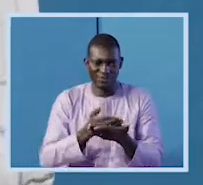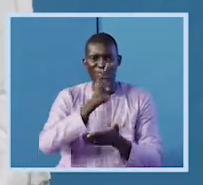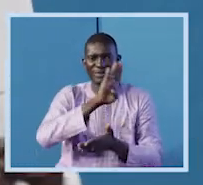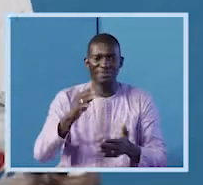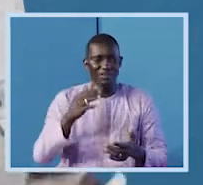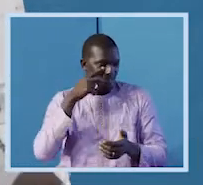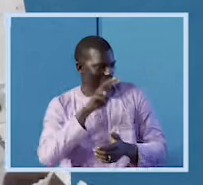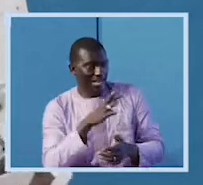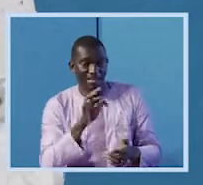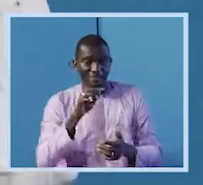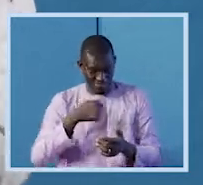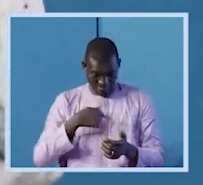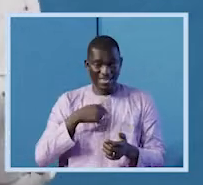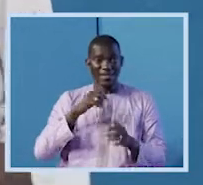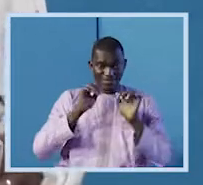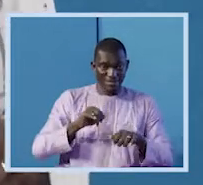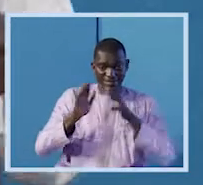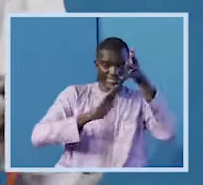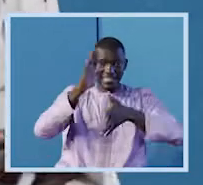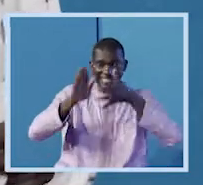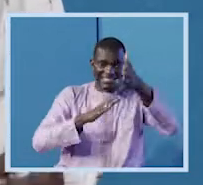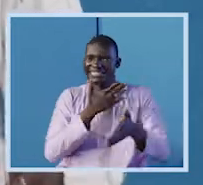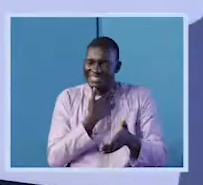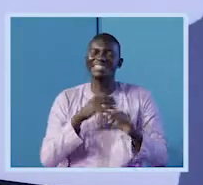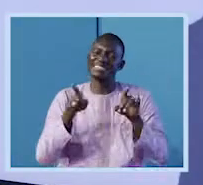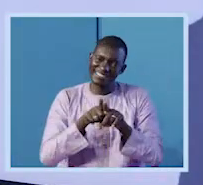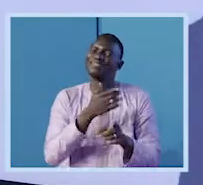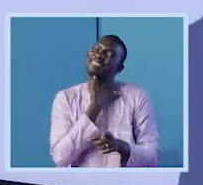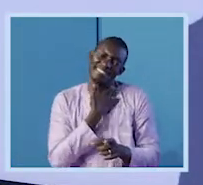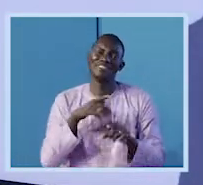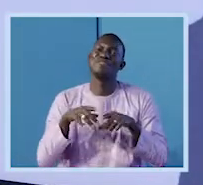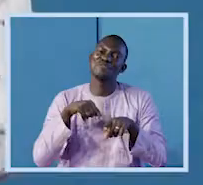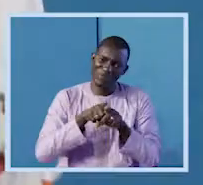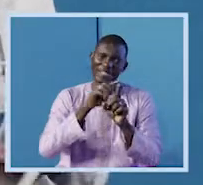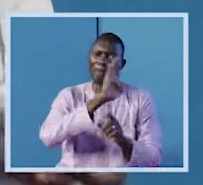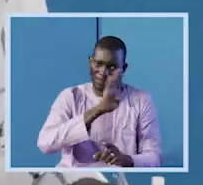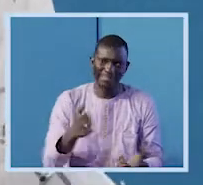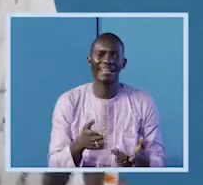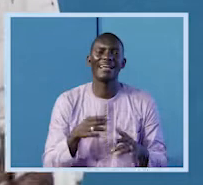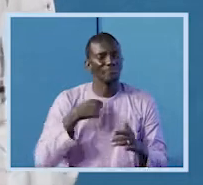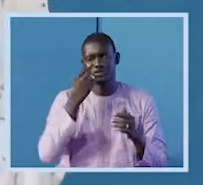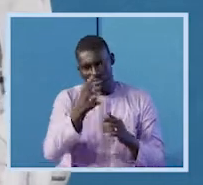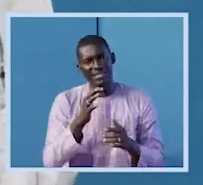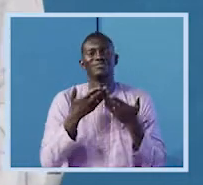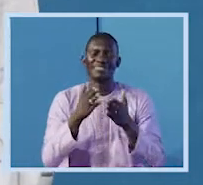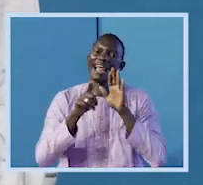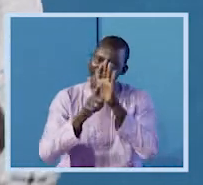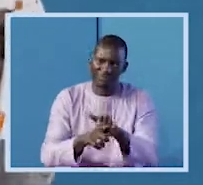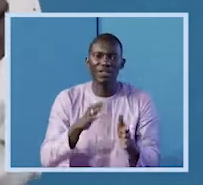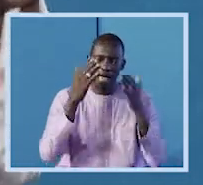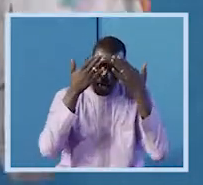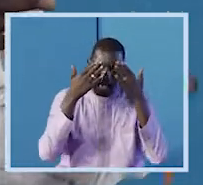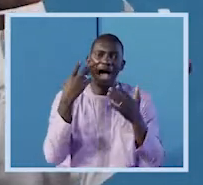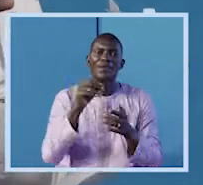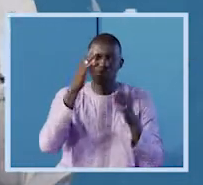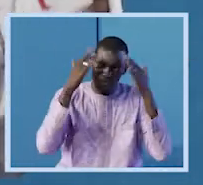able to cite a little bit, then it would have been easy. It would have been easier I'm just for you saying to do this it, to just give you guys an example of how you don't know who you're